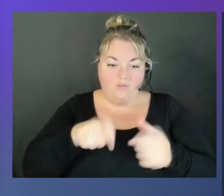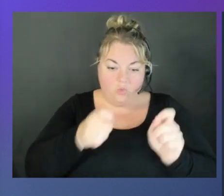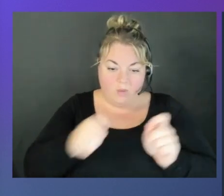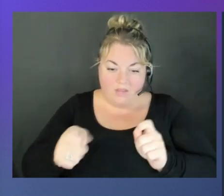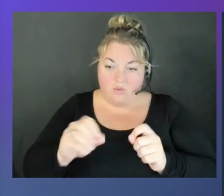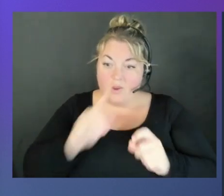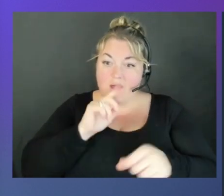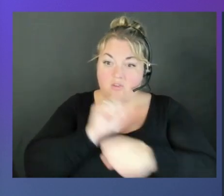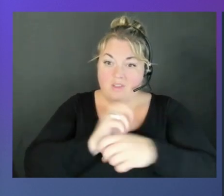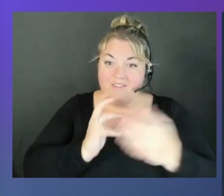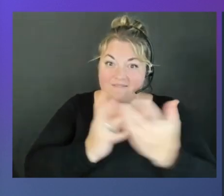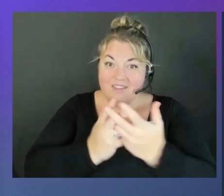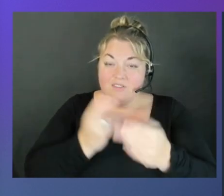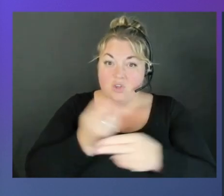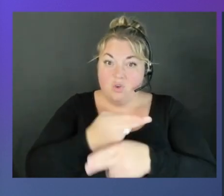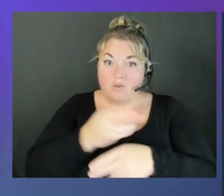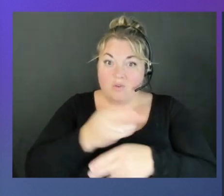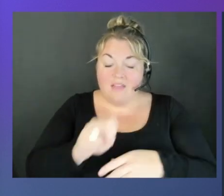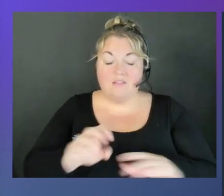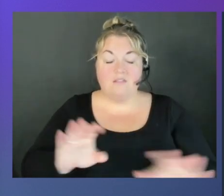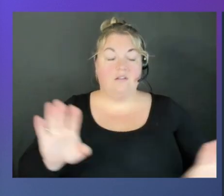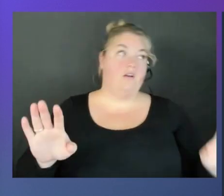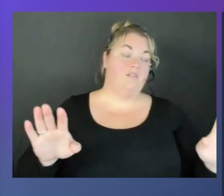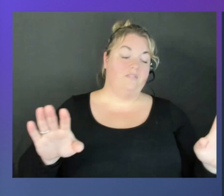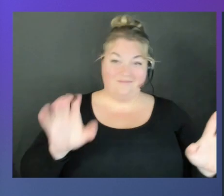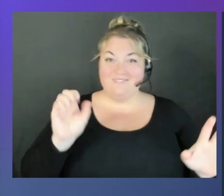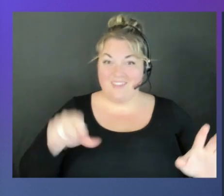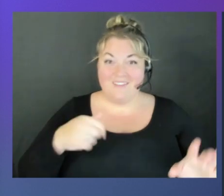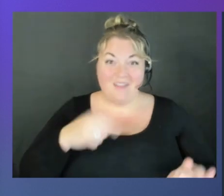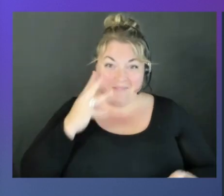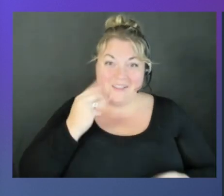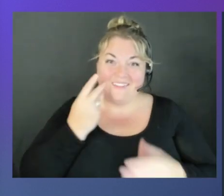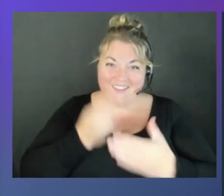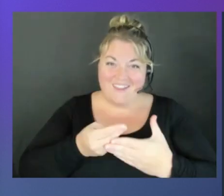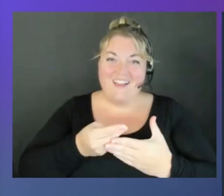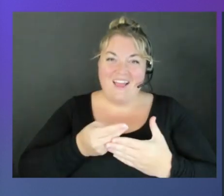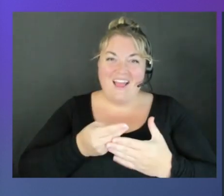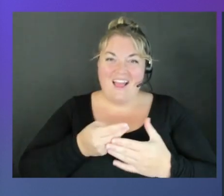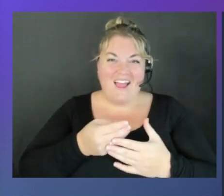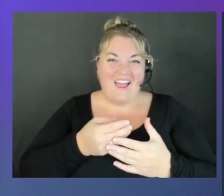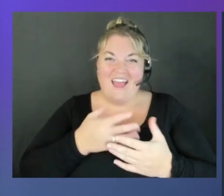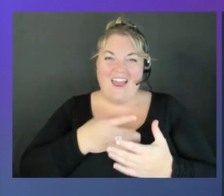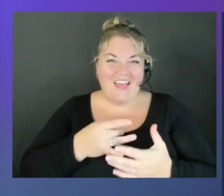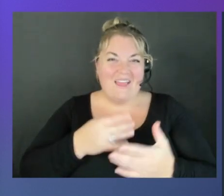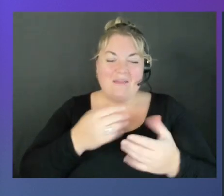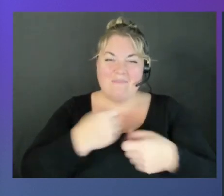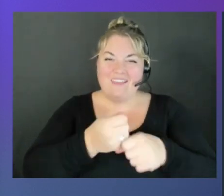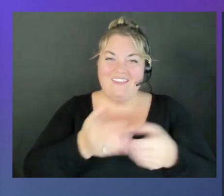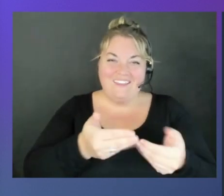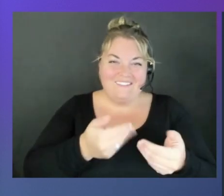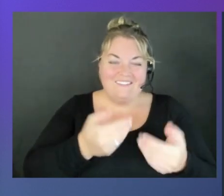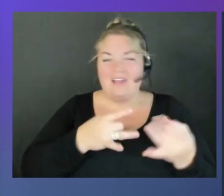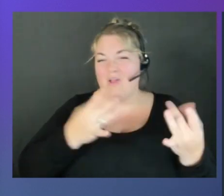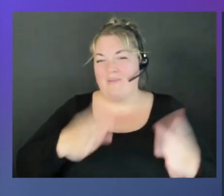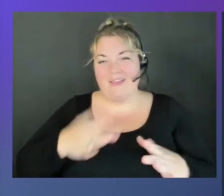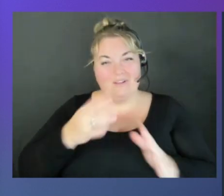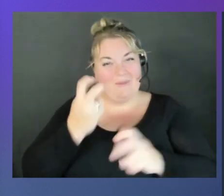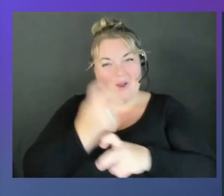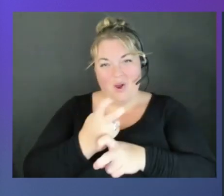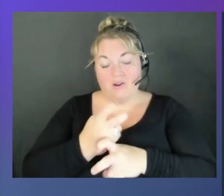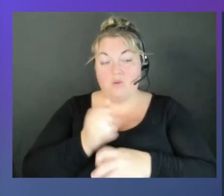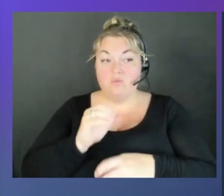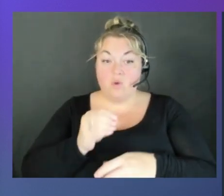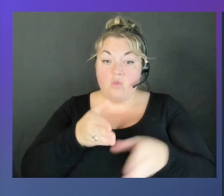your use case. Oh, I've been there. I like making things easy. I don't like making things hard. Yeah. So the way that